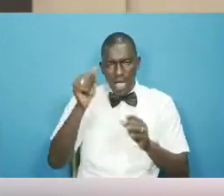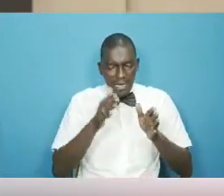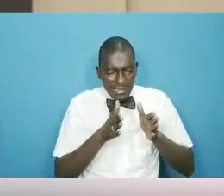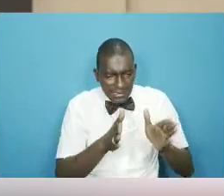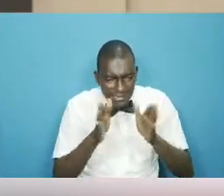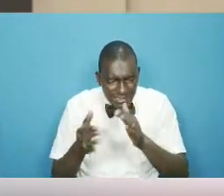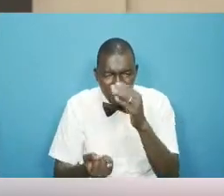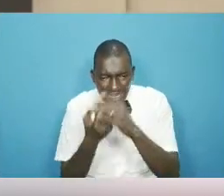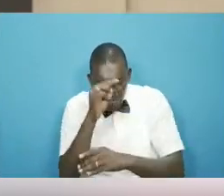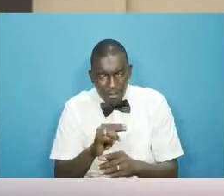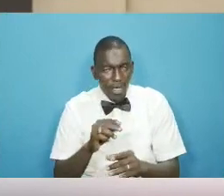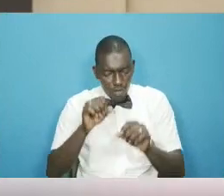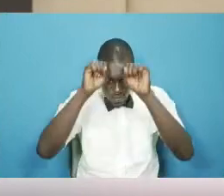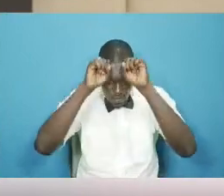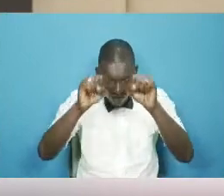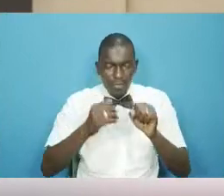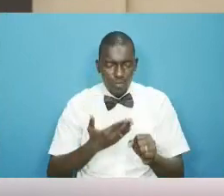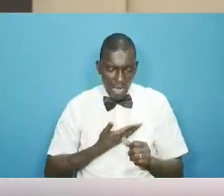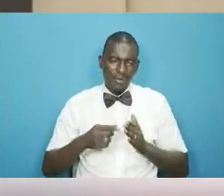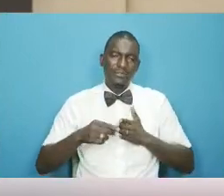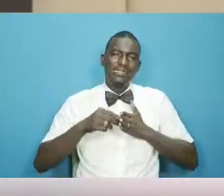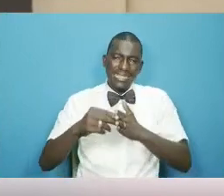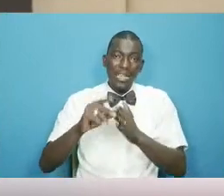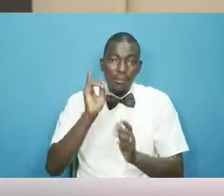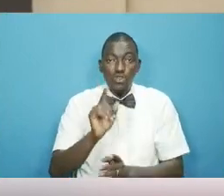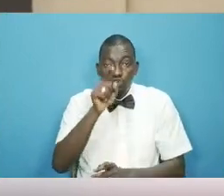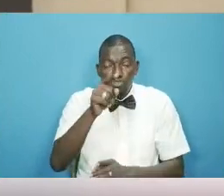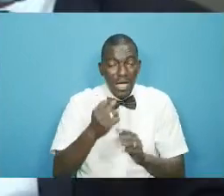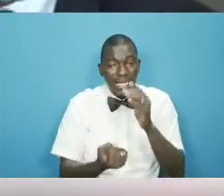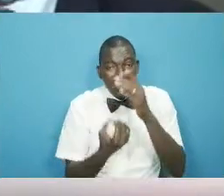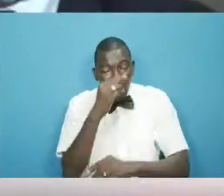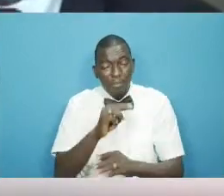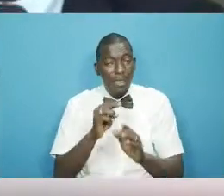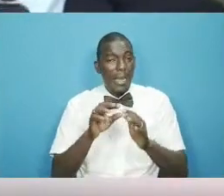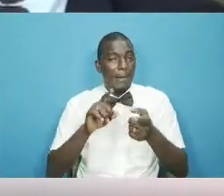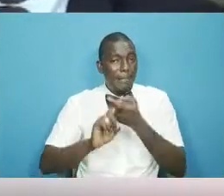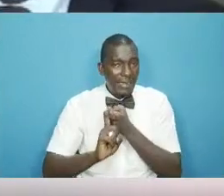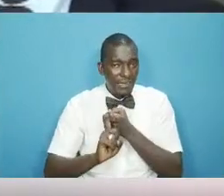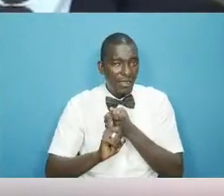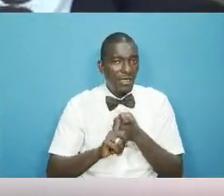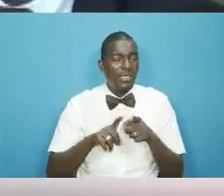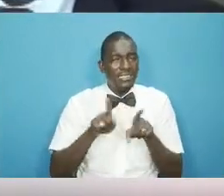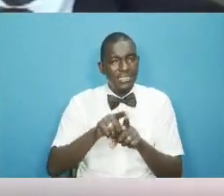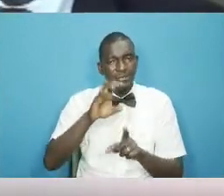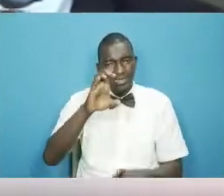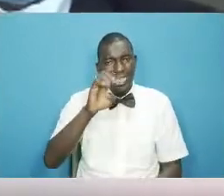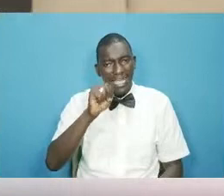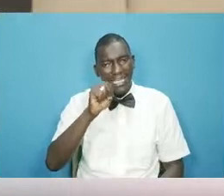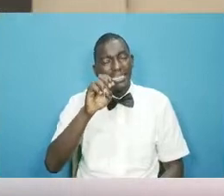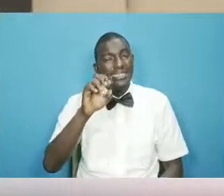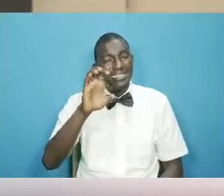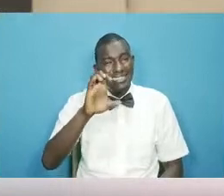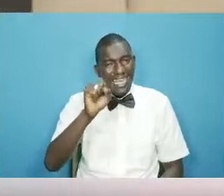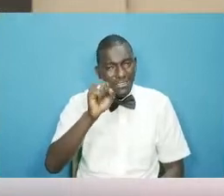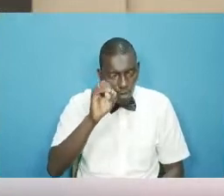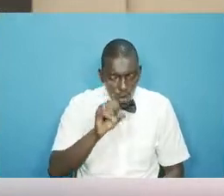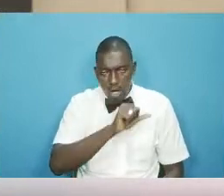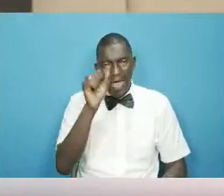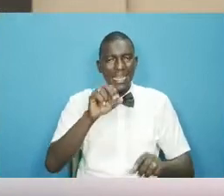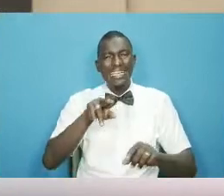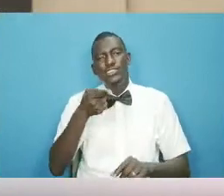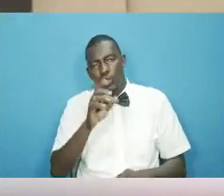development, government will take the lead, but you as development partners, civil society and non-government